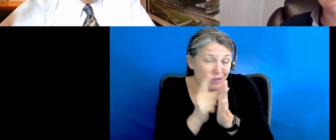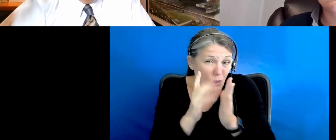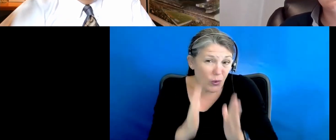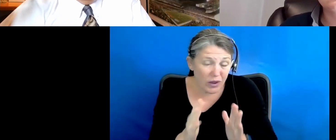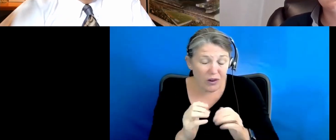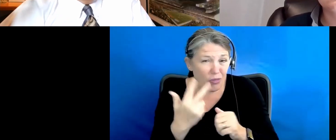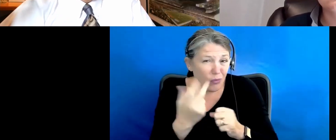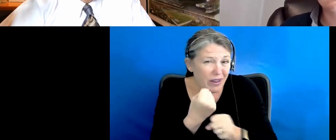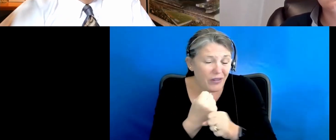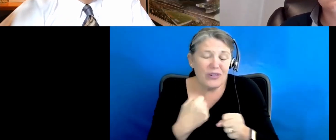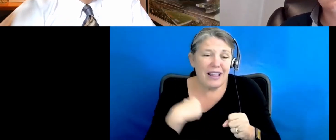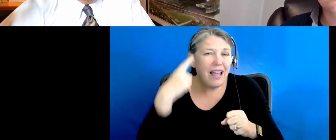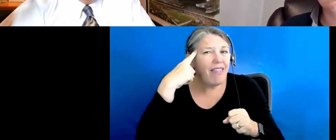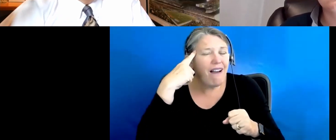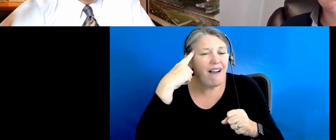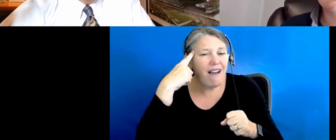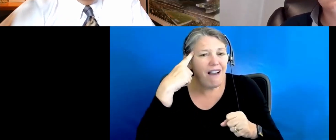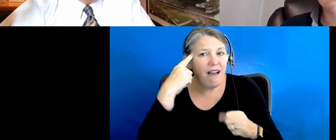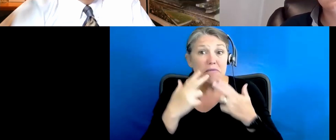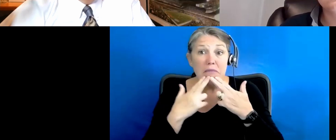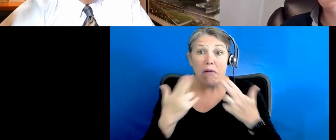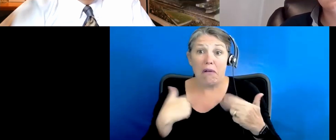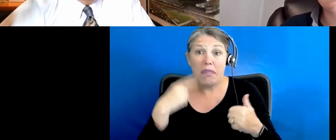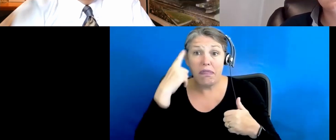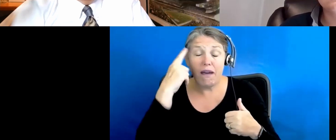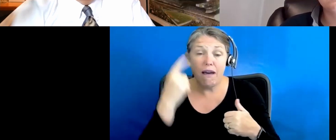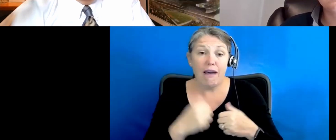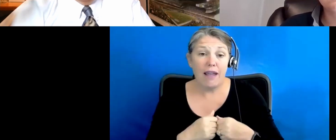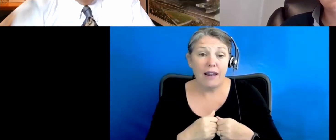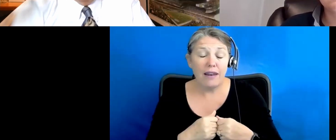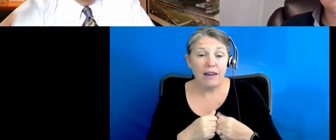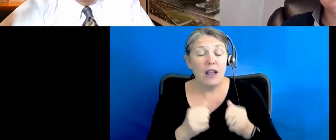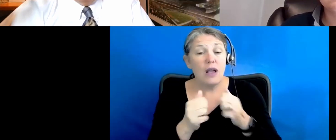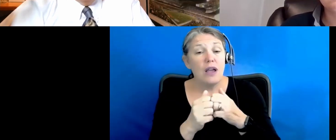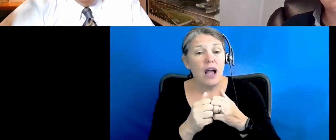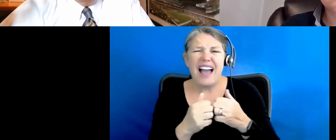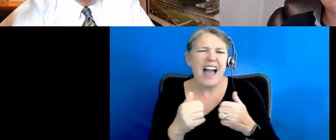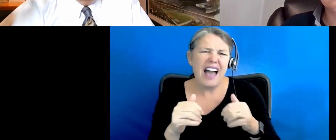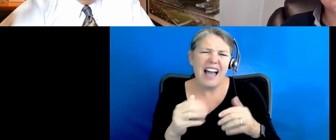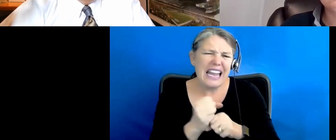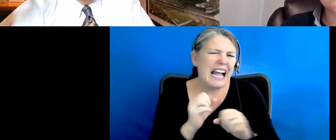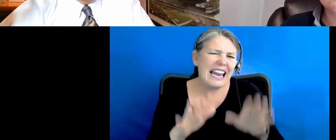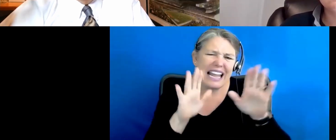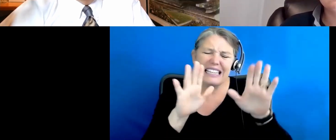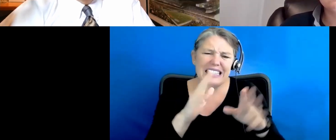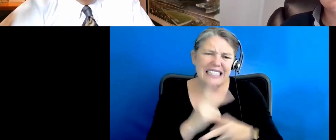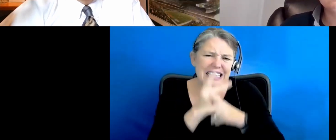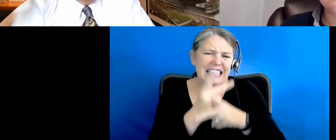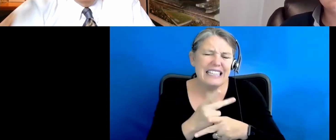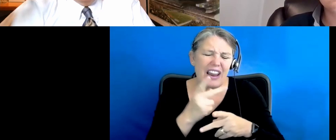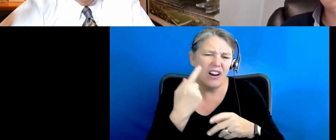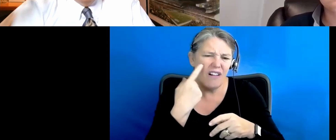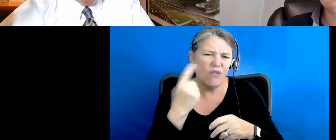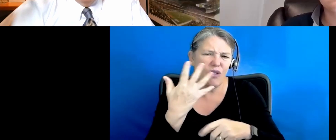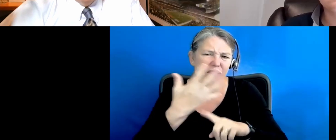and I thought naively that given the excellent care that I received for the 5 months that I was